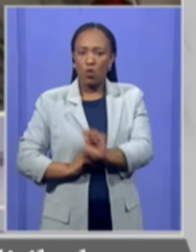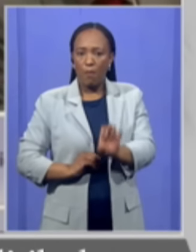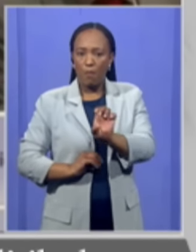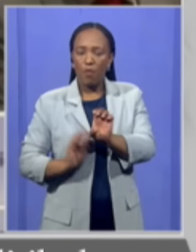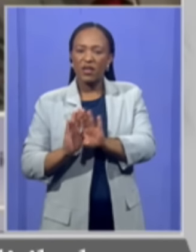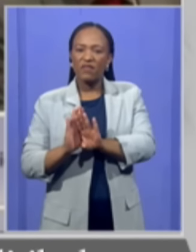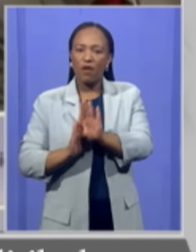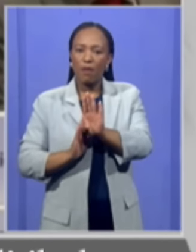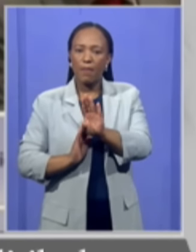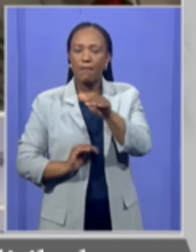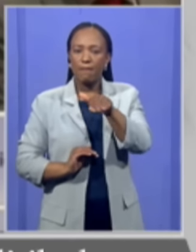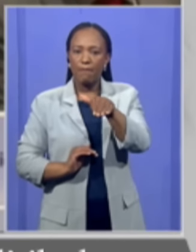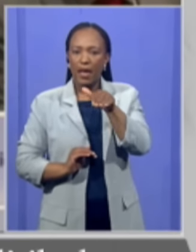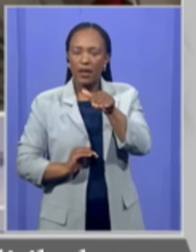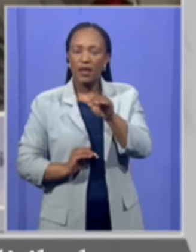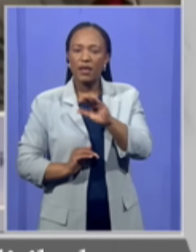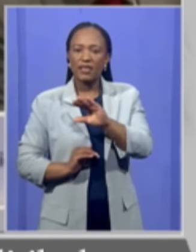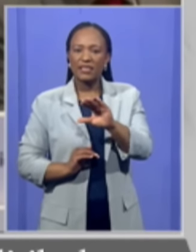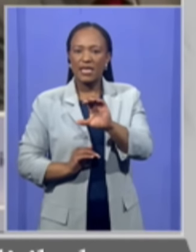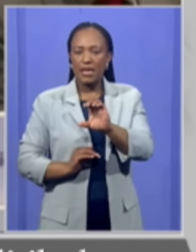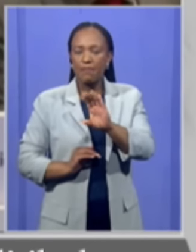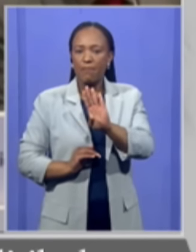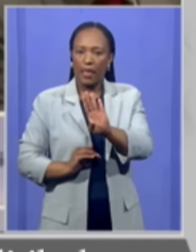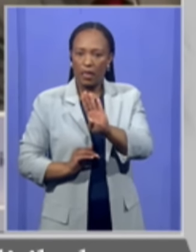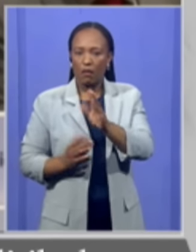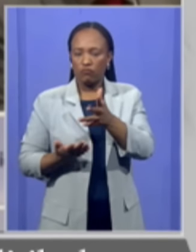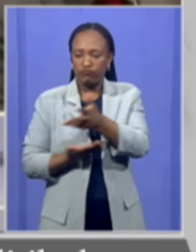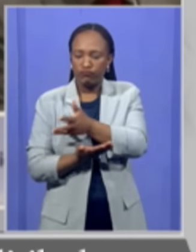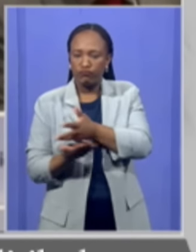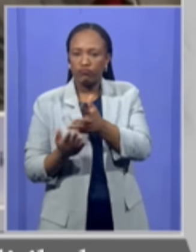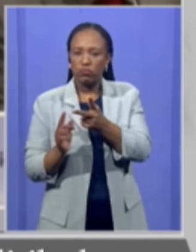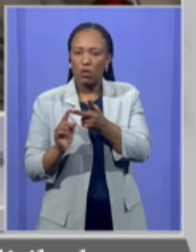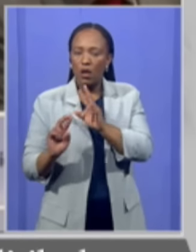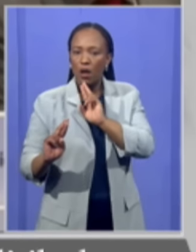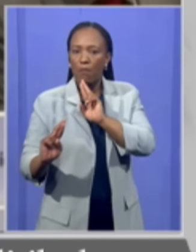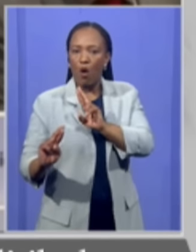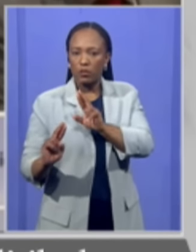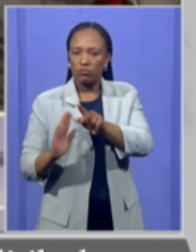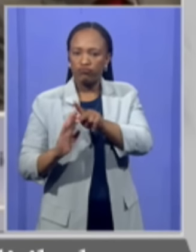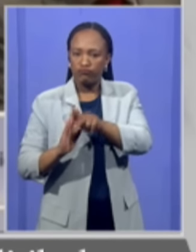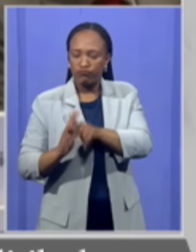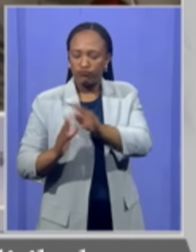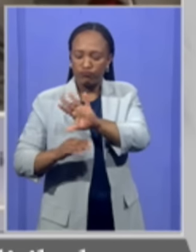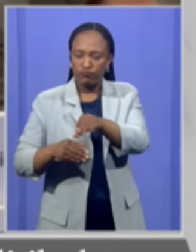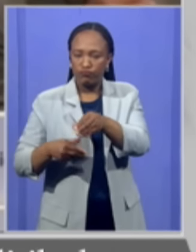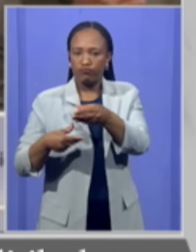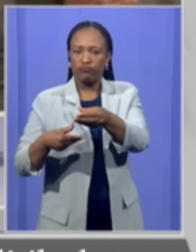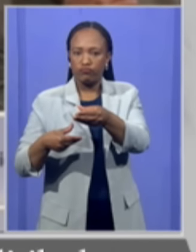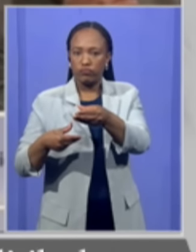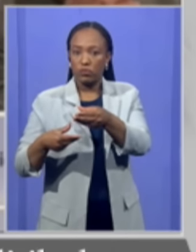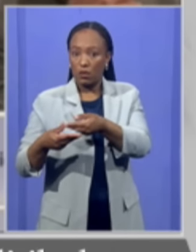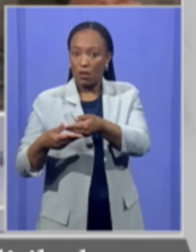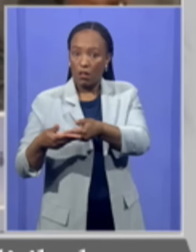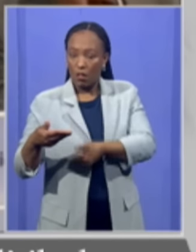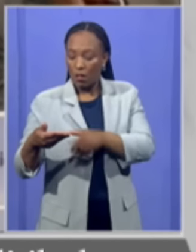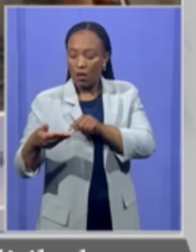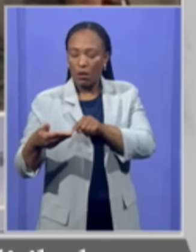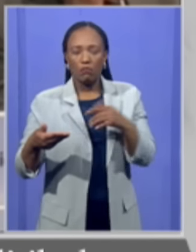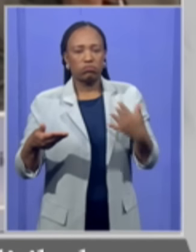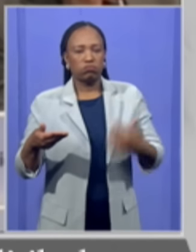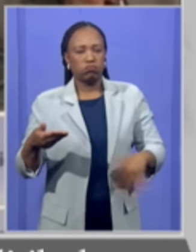CEB, on the Multilateral Development Bank's monitoring and reporting framework. which is a critical tool for tackling